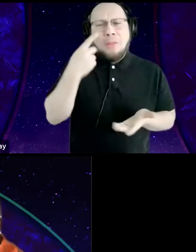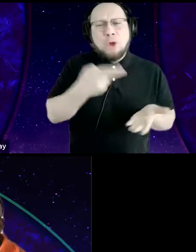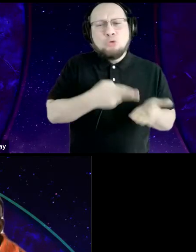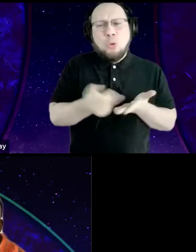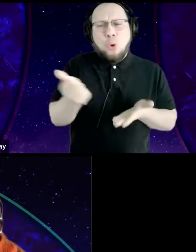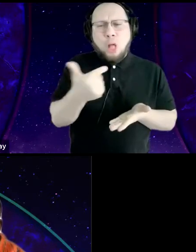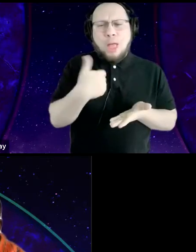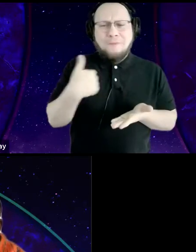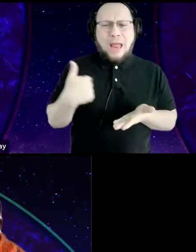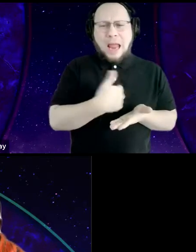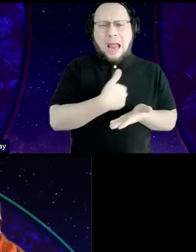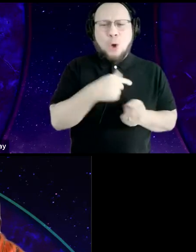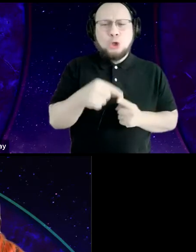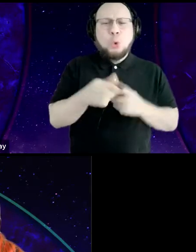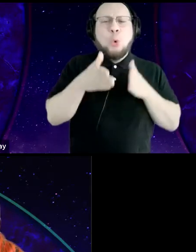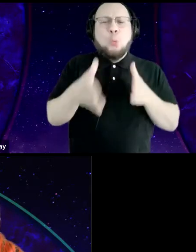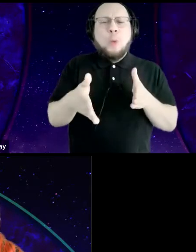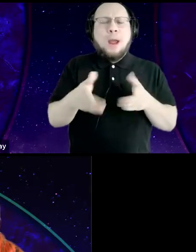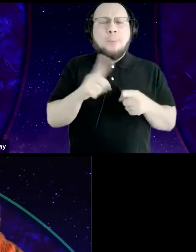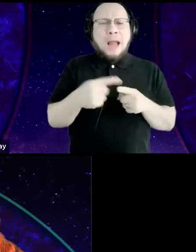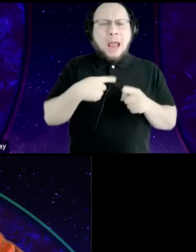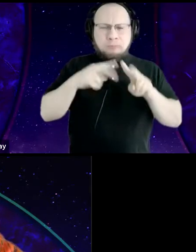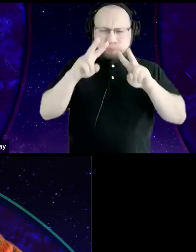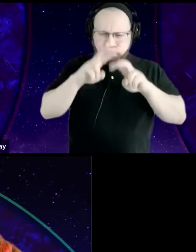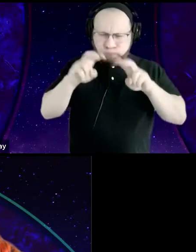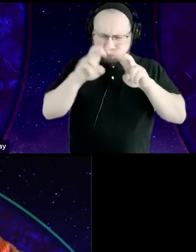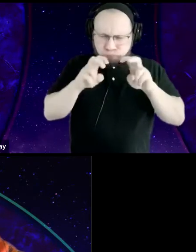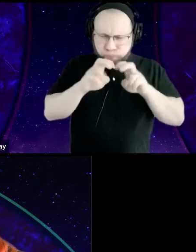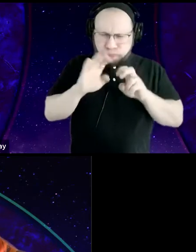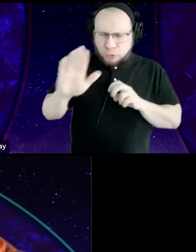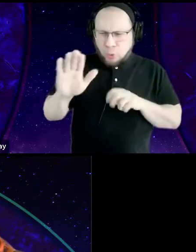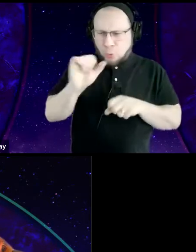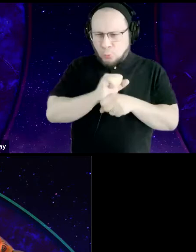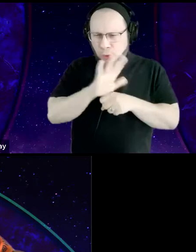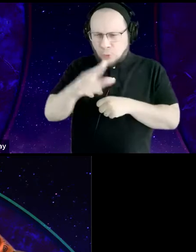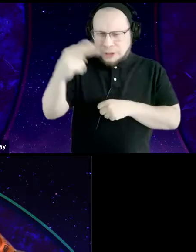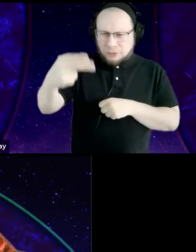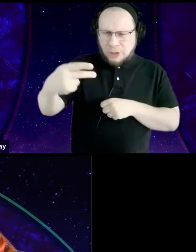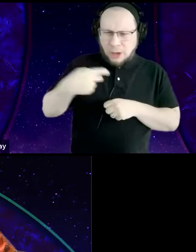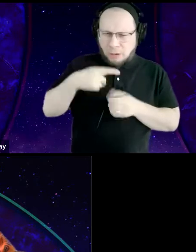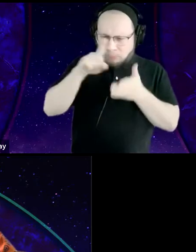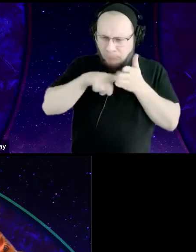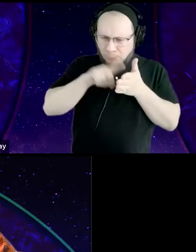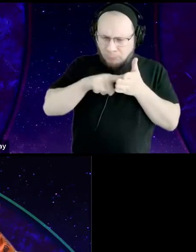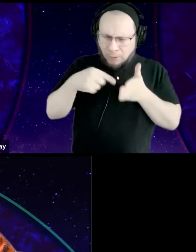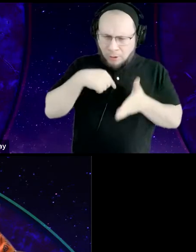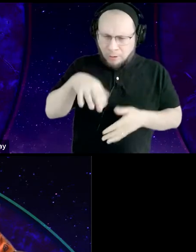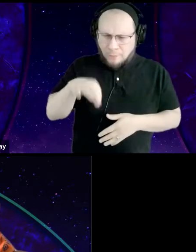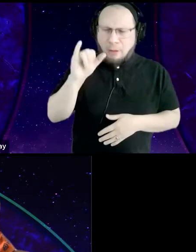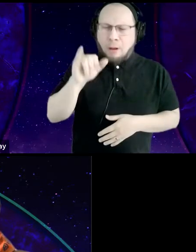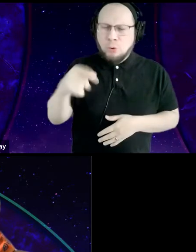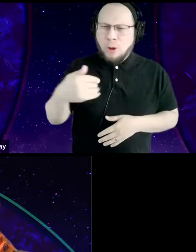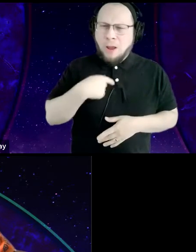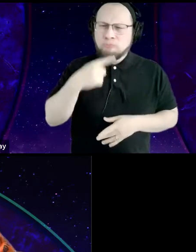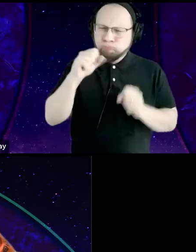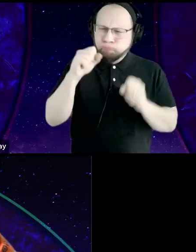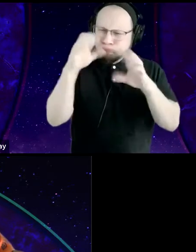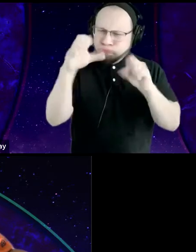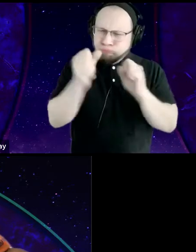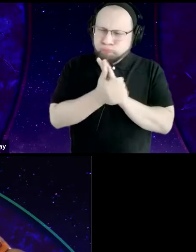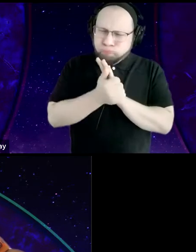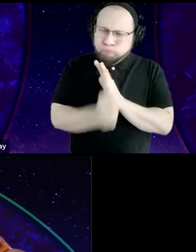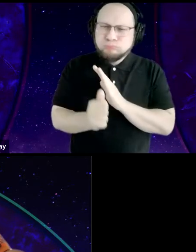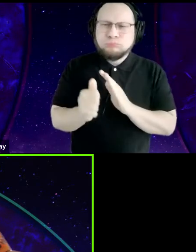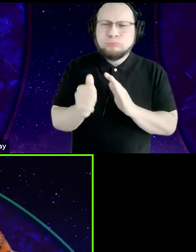but the more I get to know about you and your work, the more I realize you have these amazing abilities